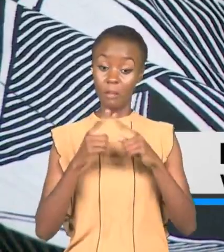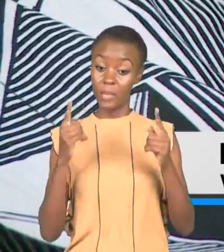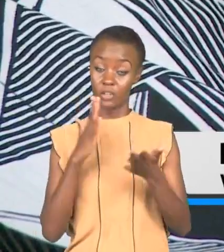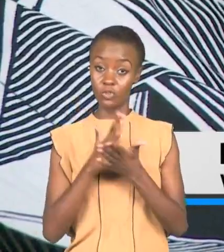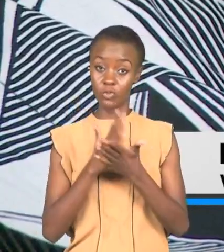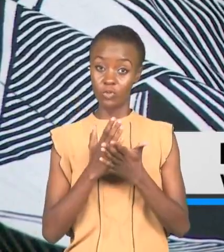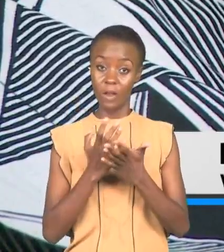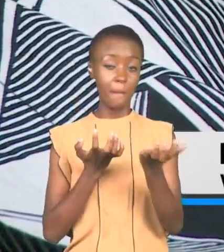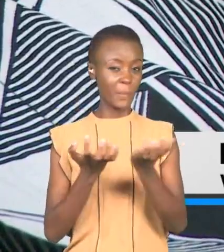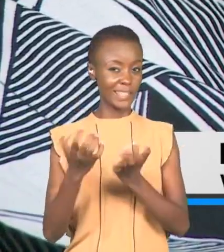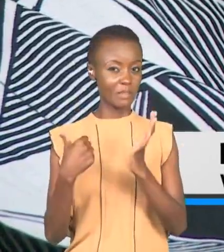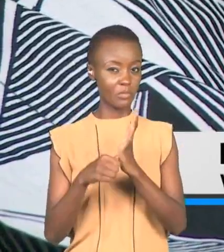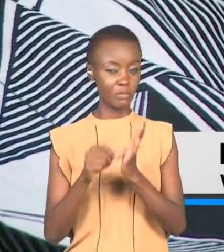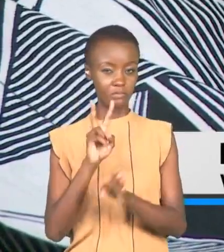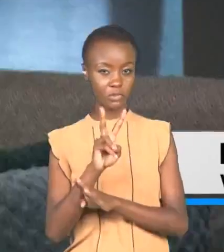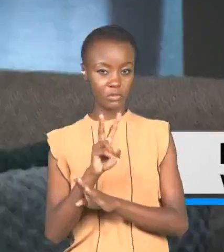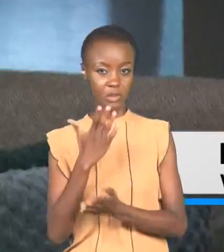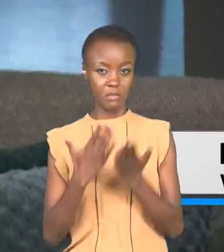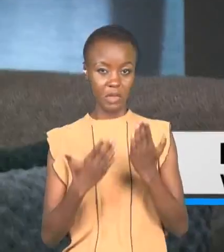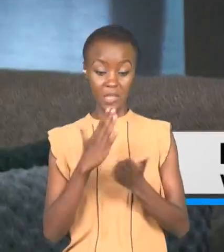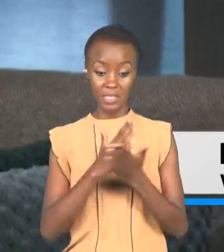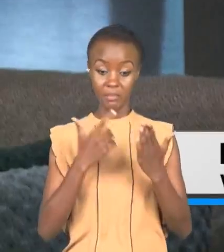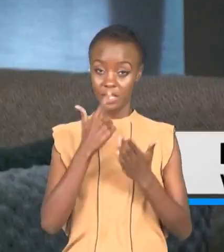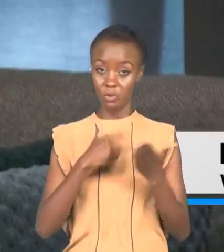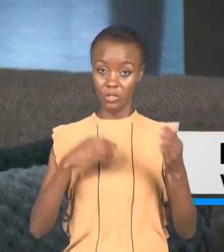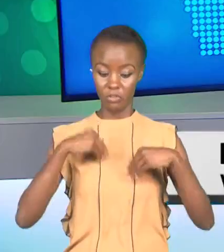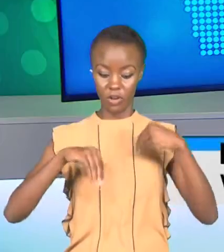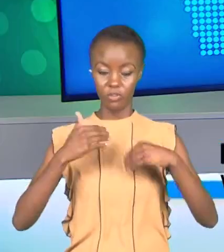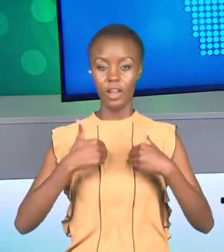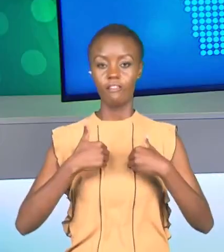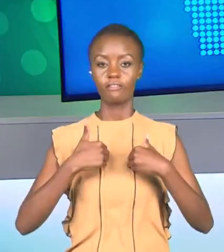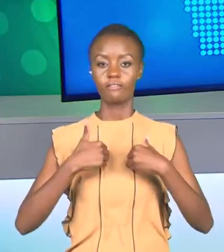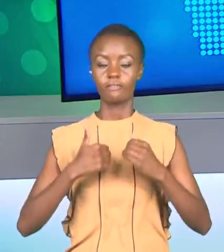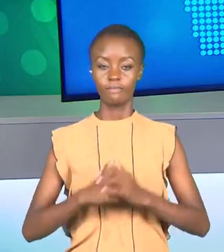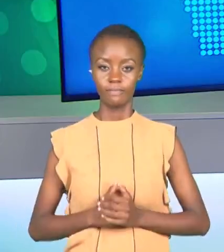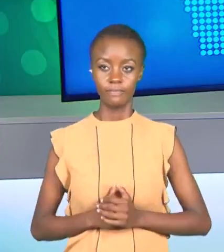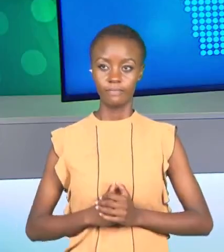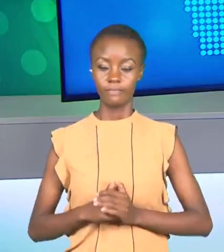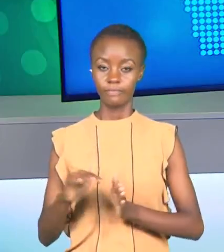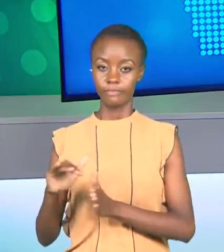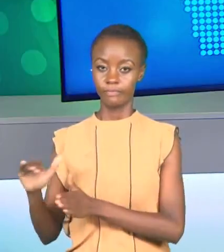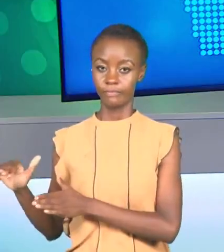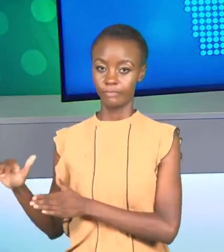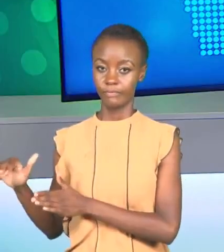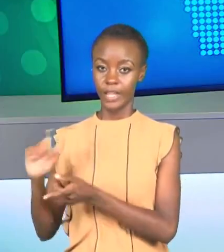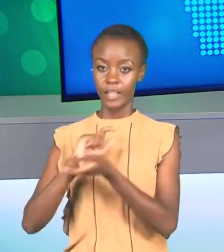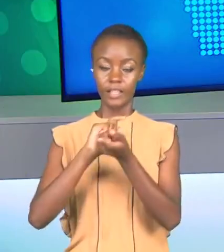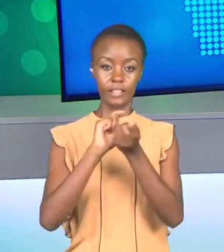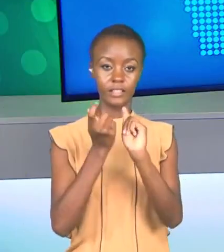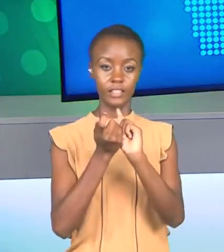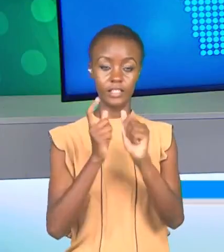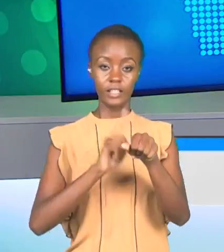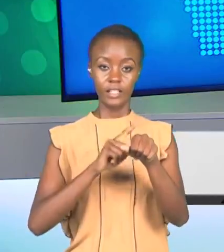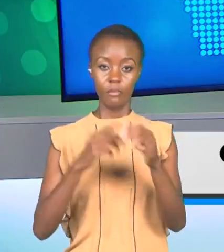double-edged sword, with many of his detractors viewing him as corrupt. At a transit center on the outskirts